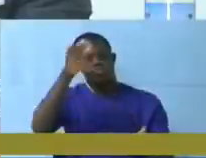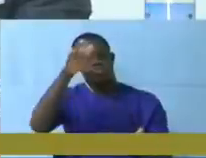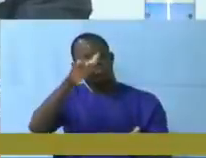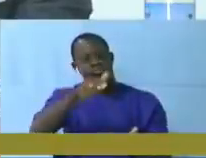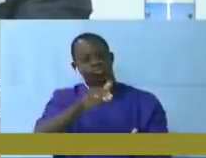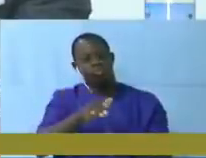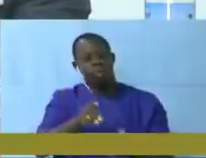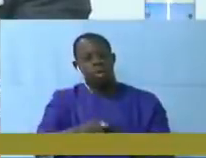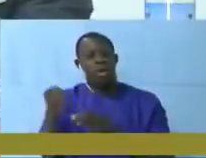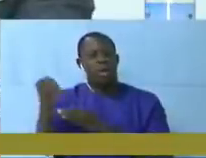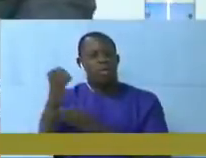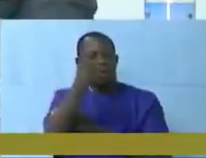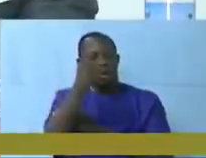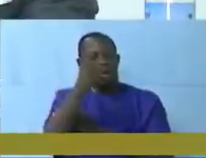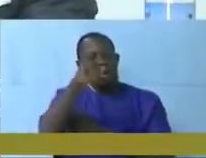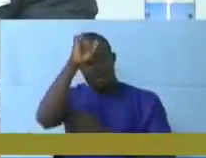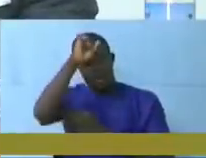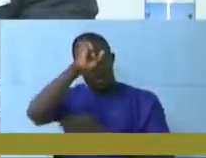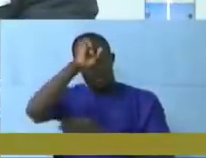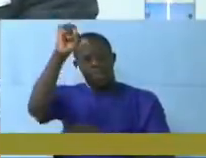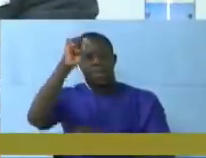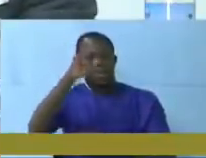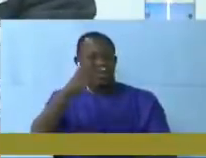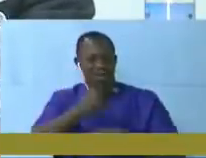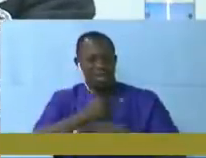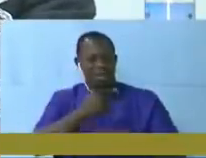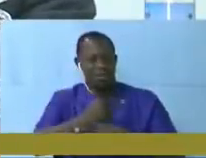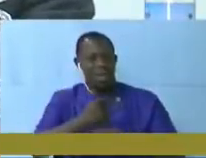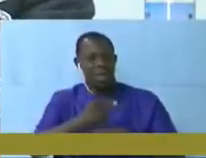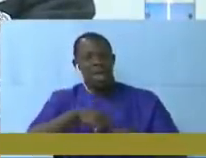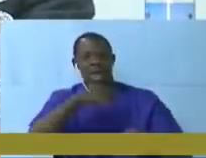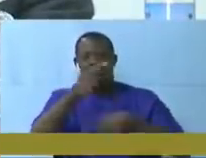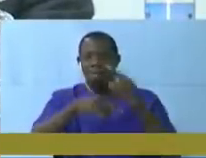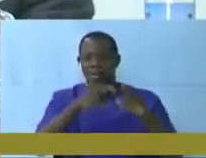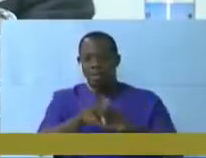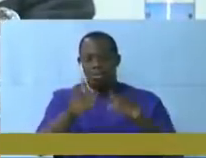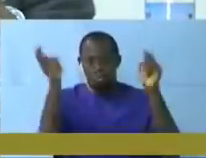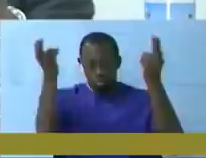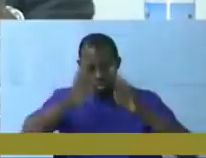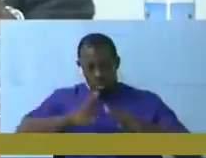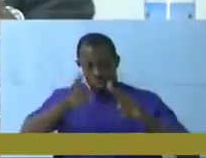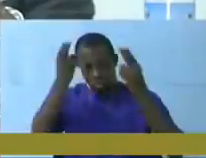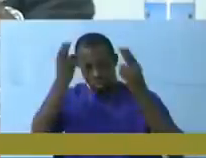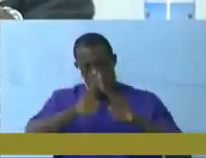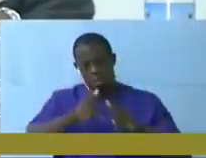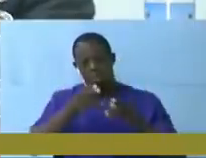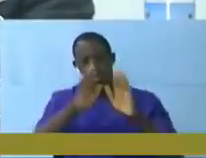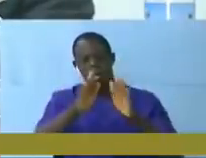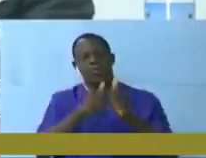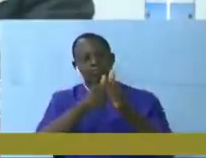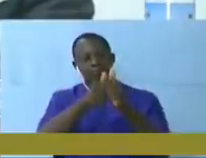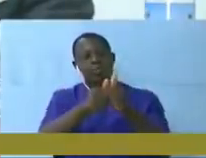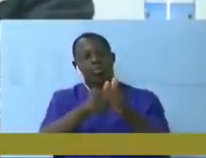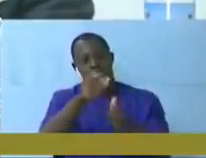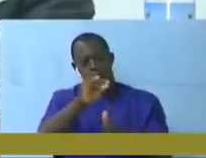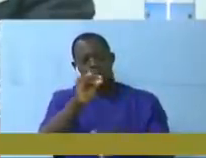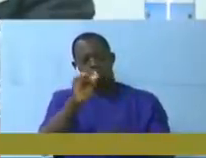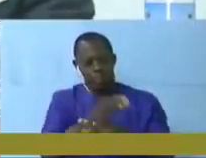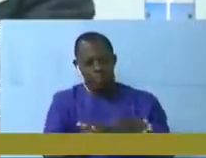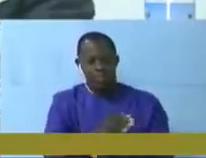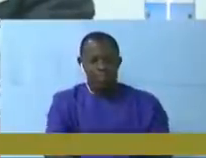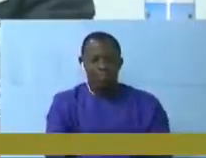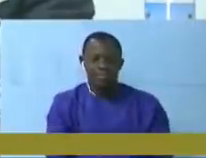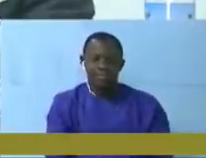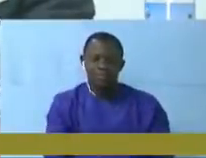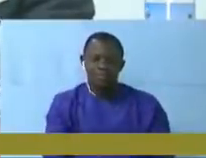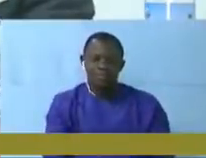president His influence in the passage of laws. Yep, jublu wa bi taxone ñu def ko nak moy wañi doole bi nga xamne president